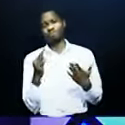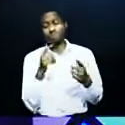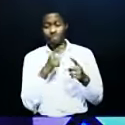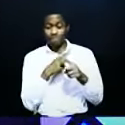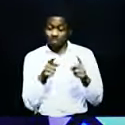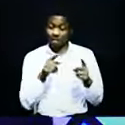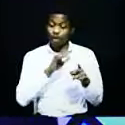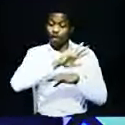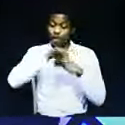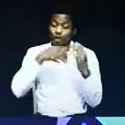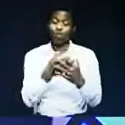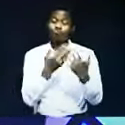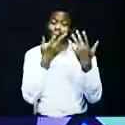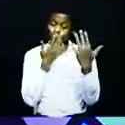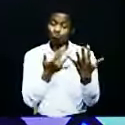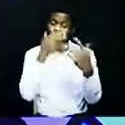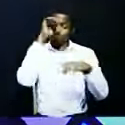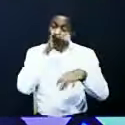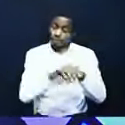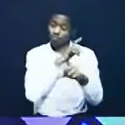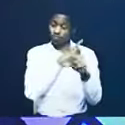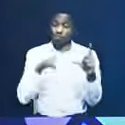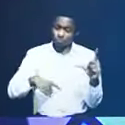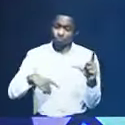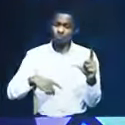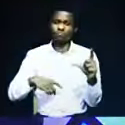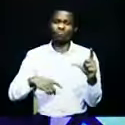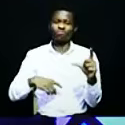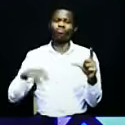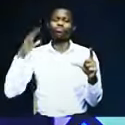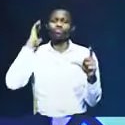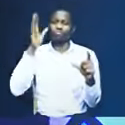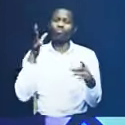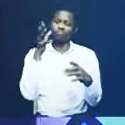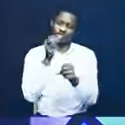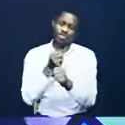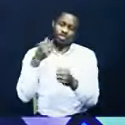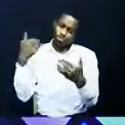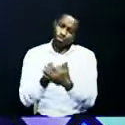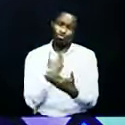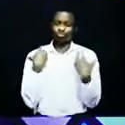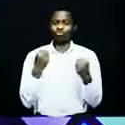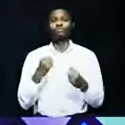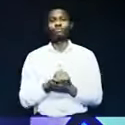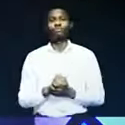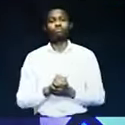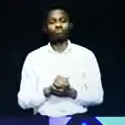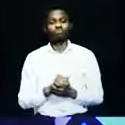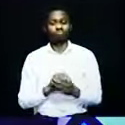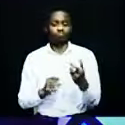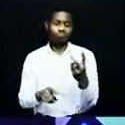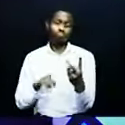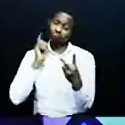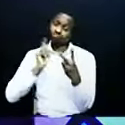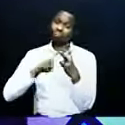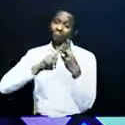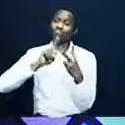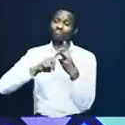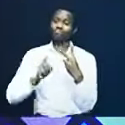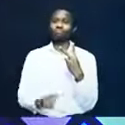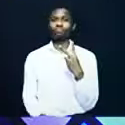that way upon the Lord. And so one of our train rather no. They will only have a renewed strength. Number two. Dear to swell being.